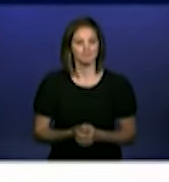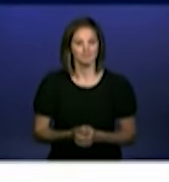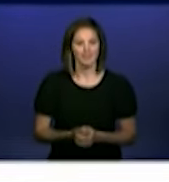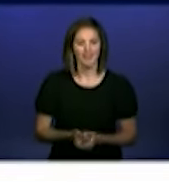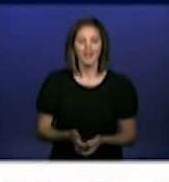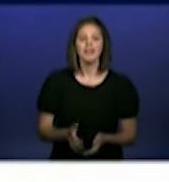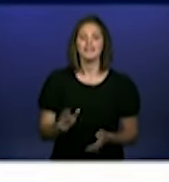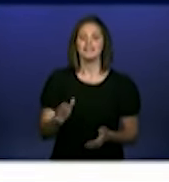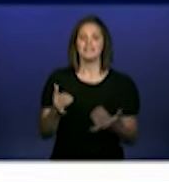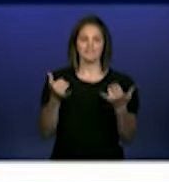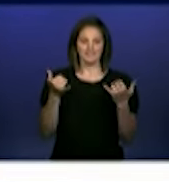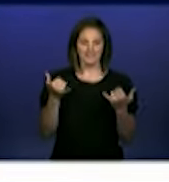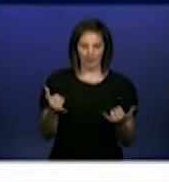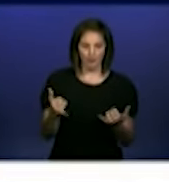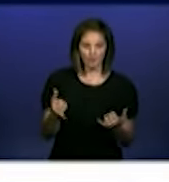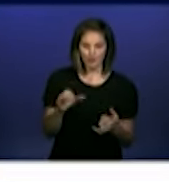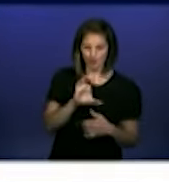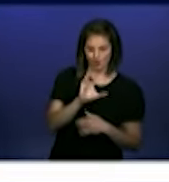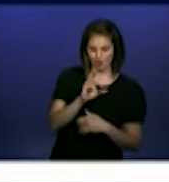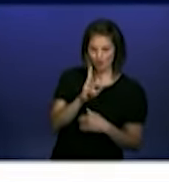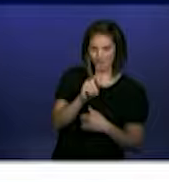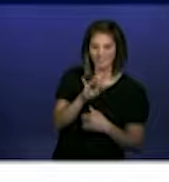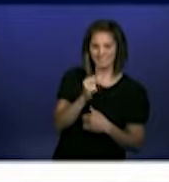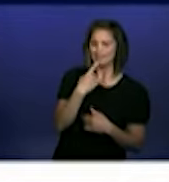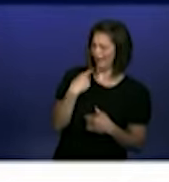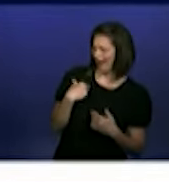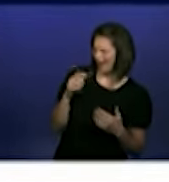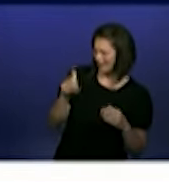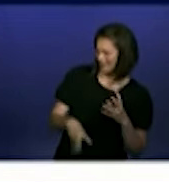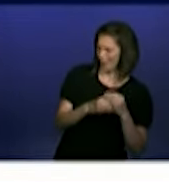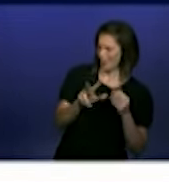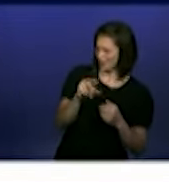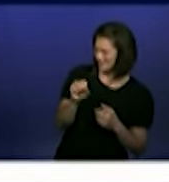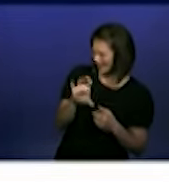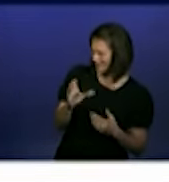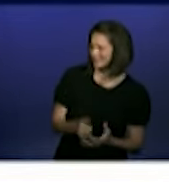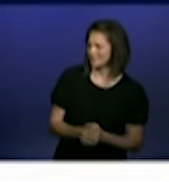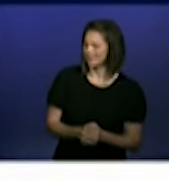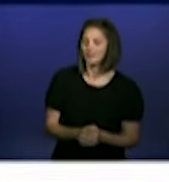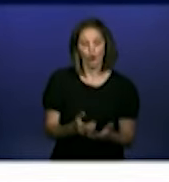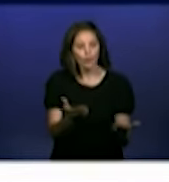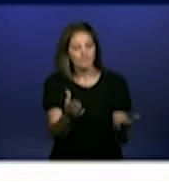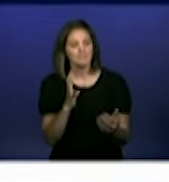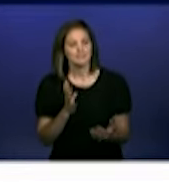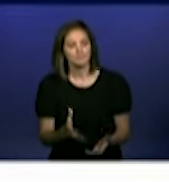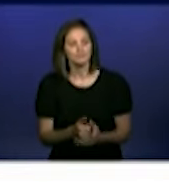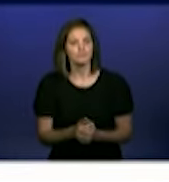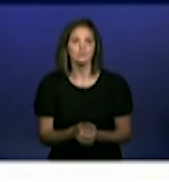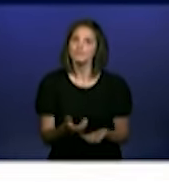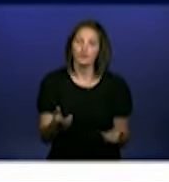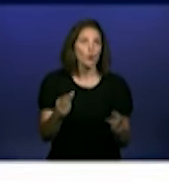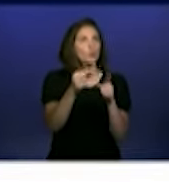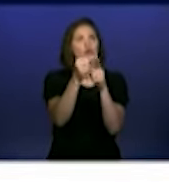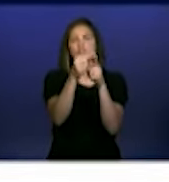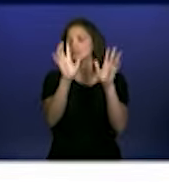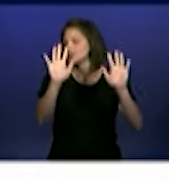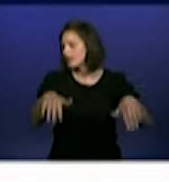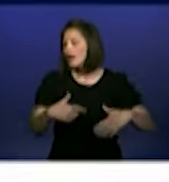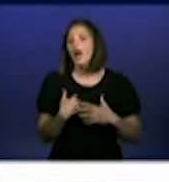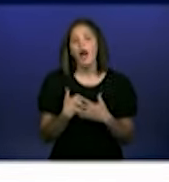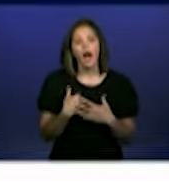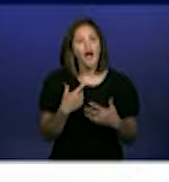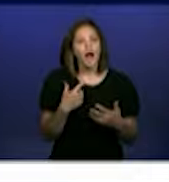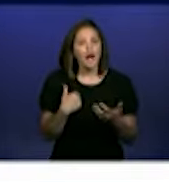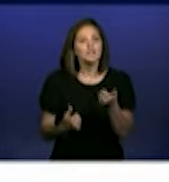another 30-second round, but a yes or no quick response. Yeah, so let's get tied up in semantics if you want. I've said I would support the